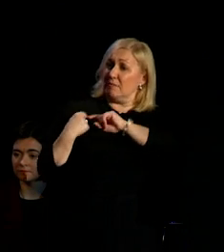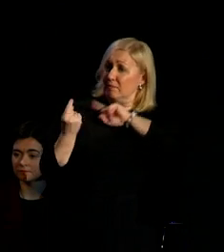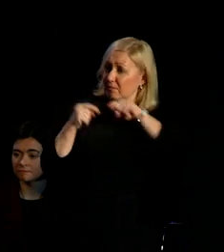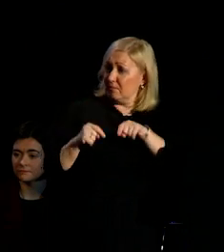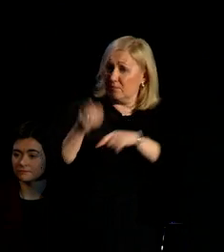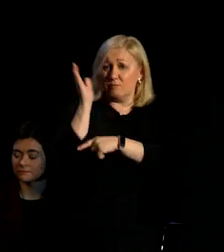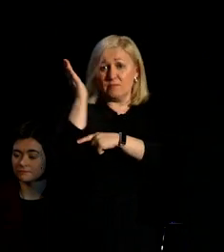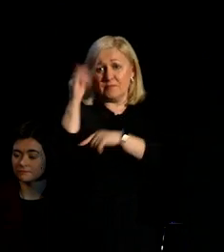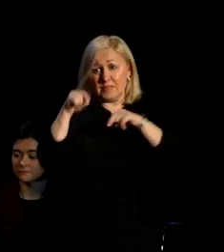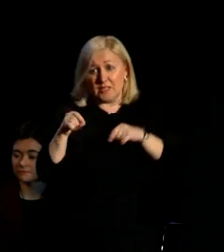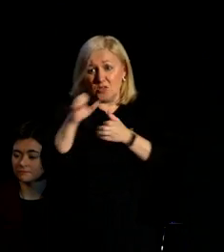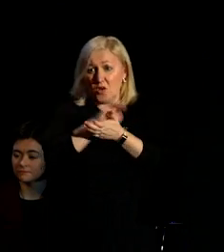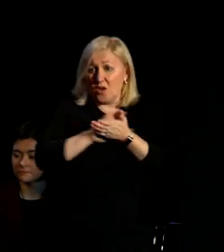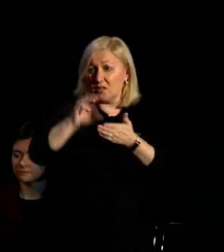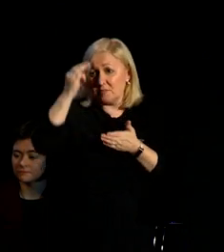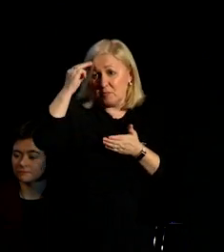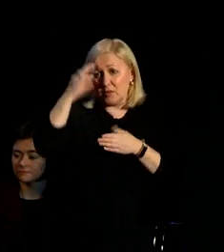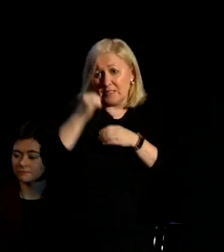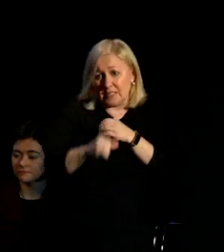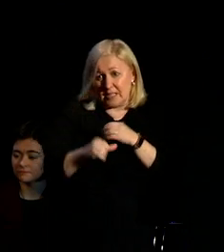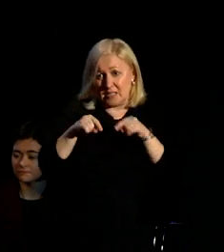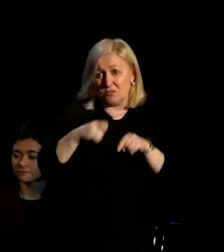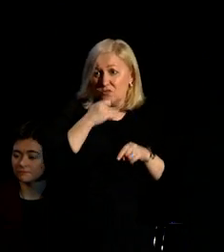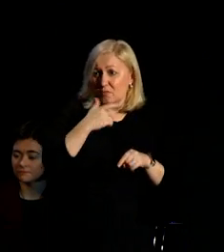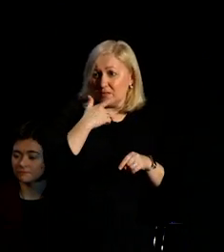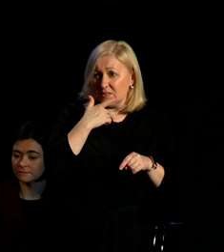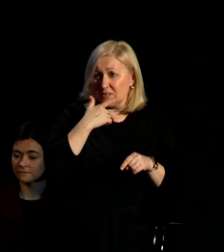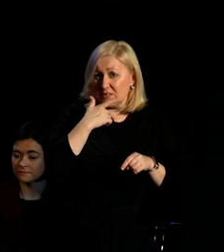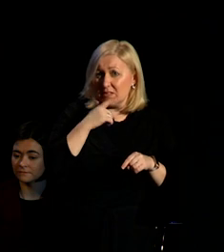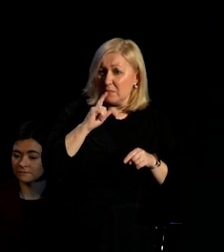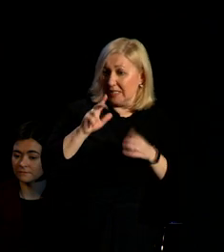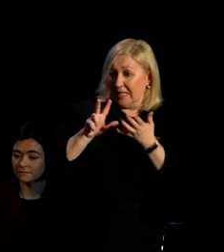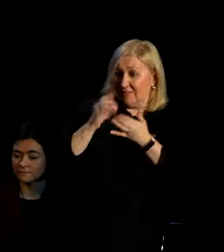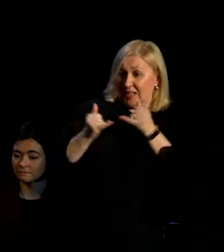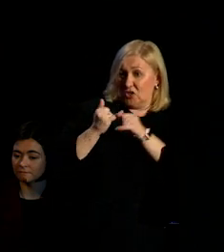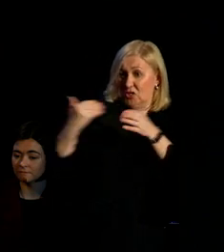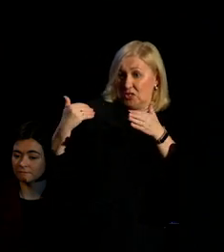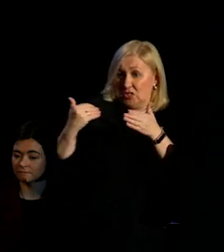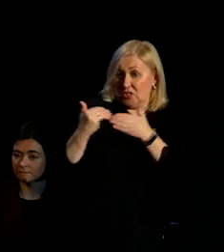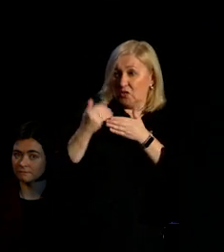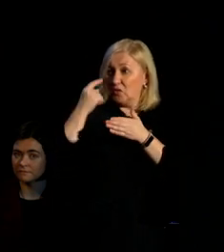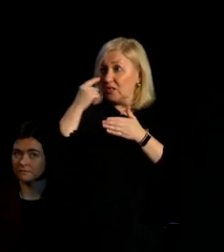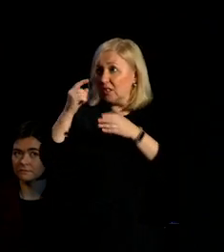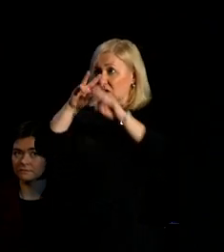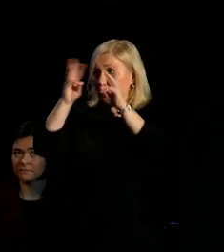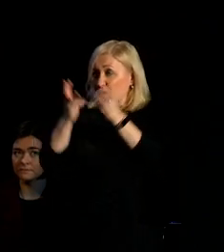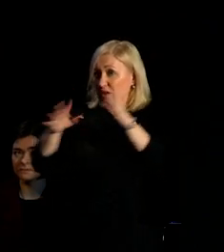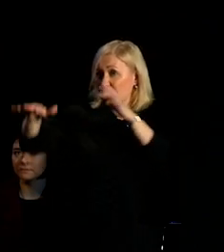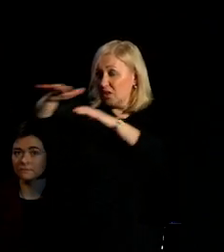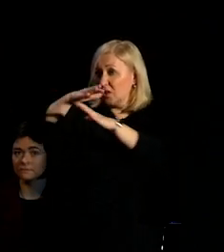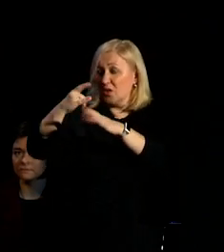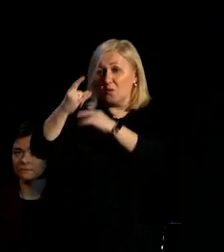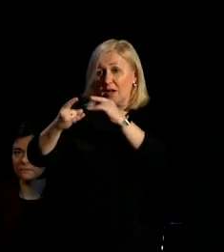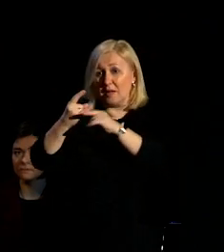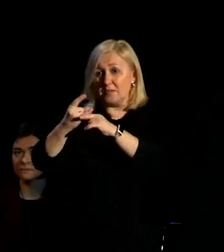Dublin, it is deeply worrying to observe an emerging trend of the rise of extremist language and politics